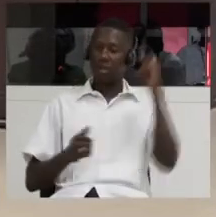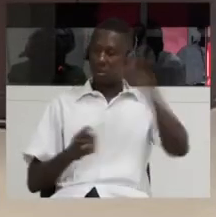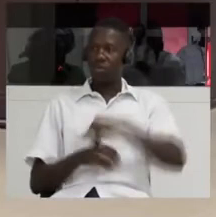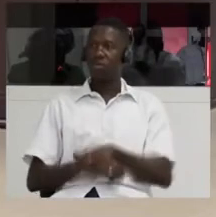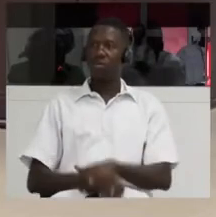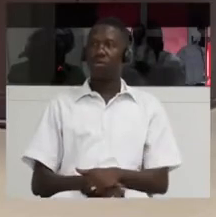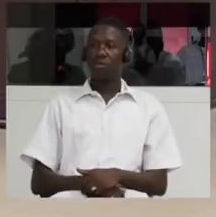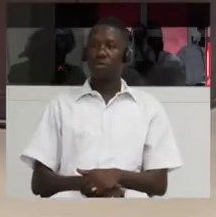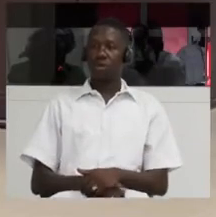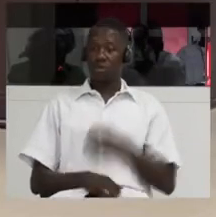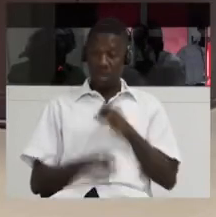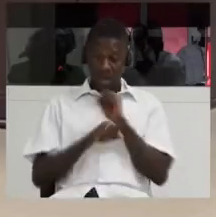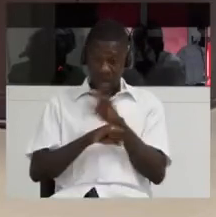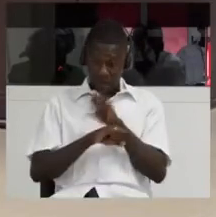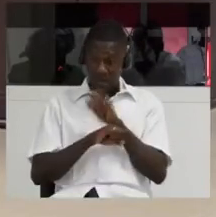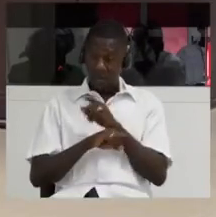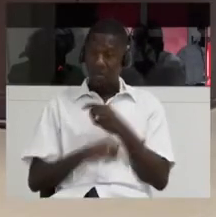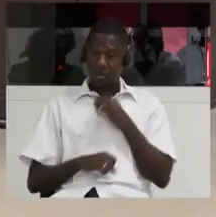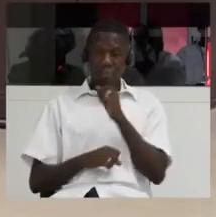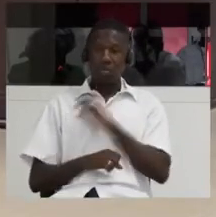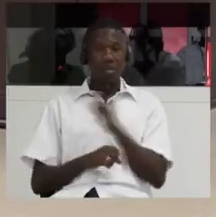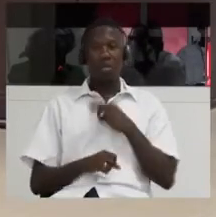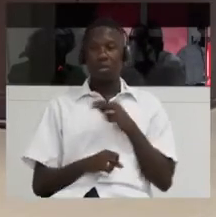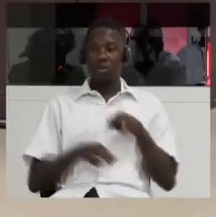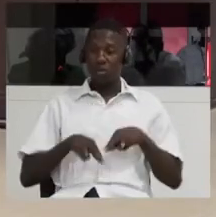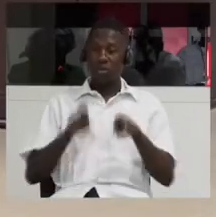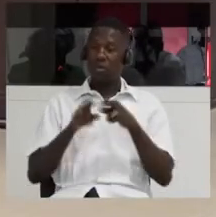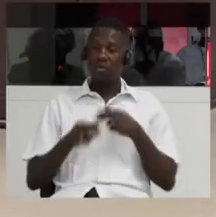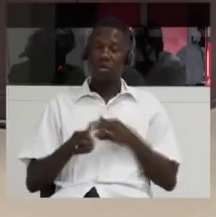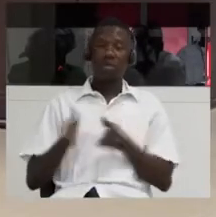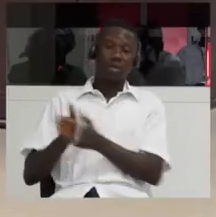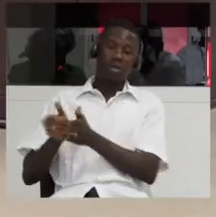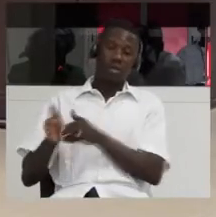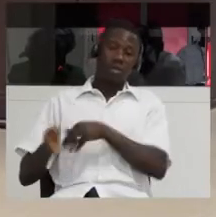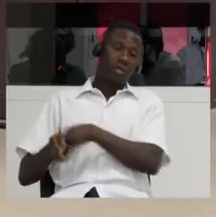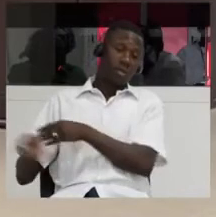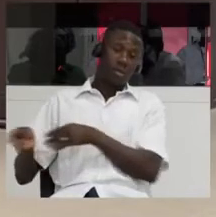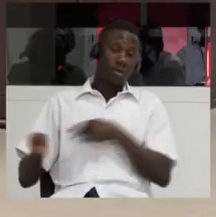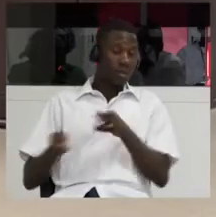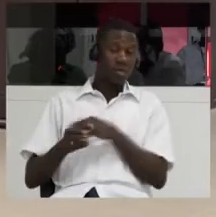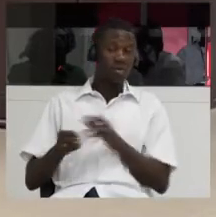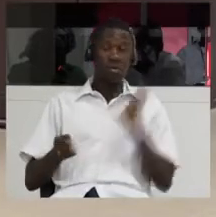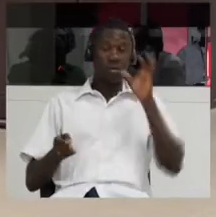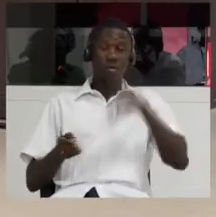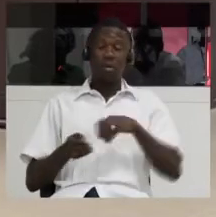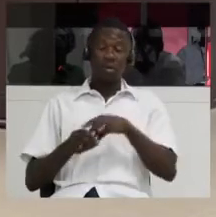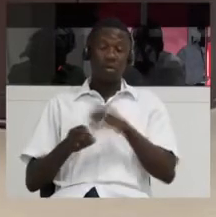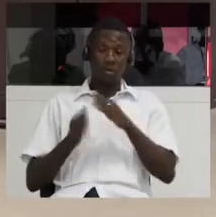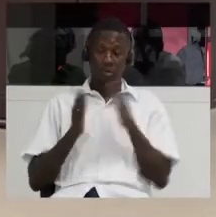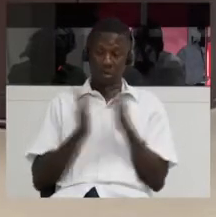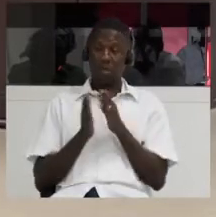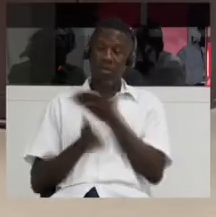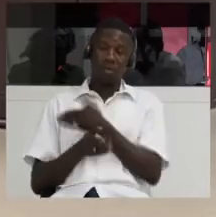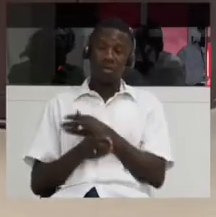him not to take the road leading to the right because taking the right will take you to Banjolonde and he might fall in the trap of the council